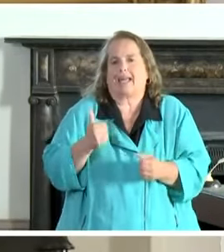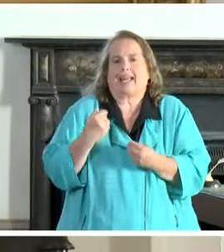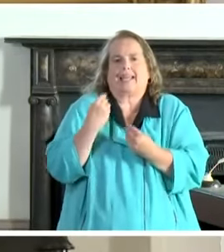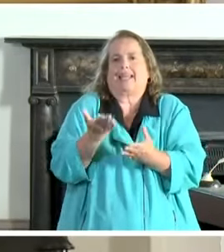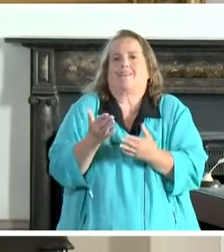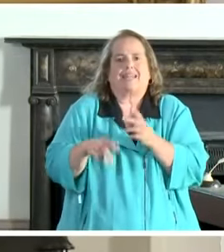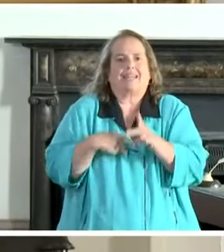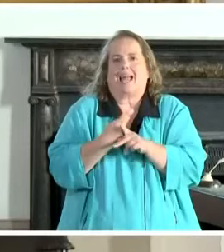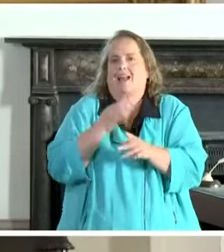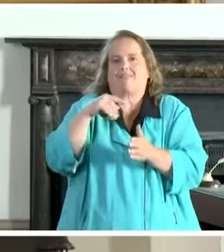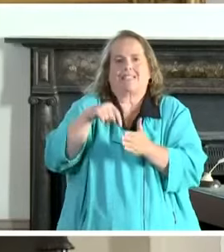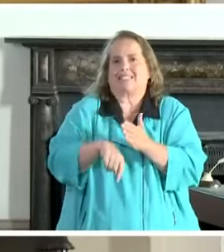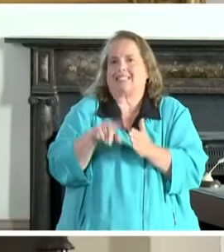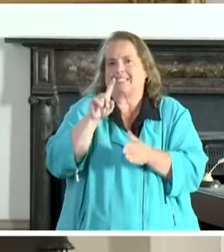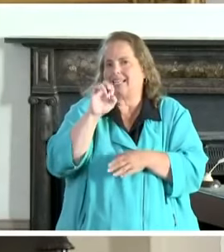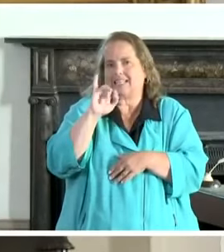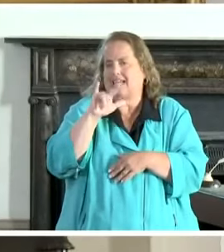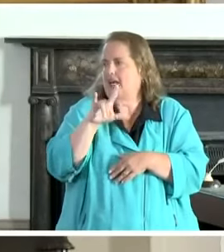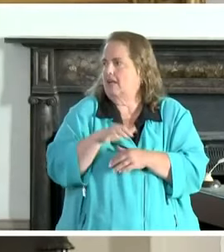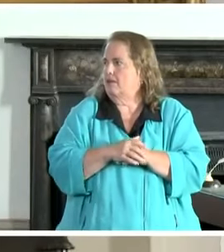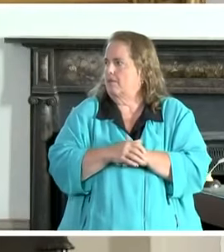give that level of detail on this kind of plan.